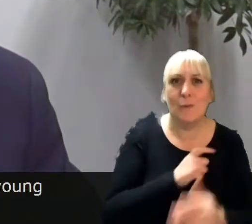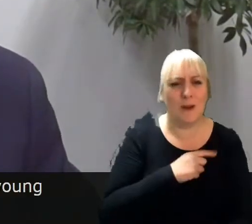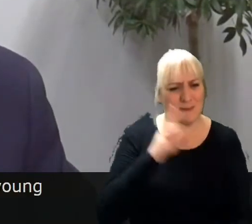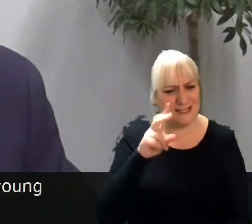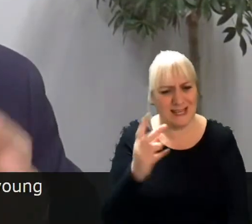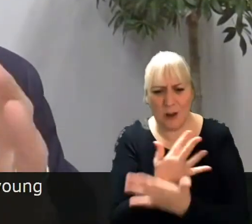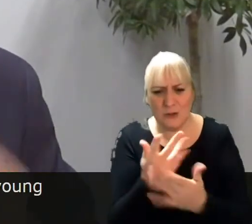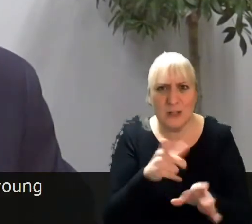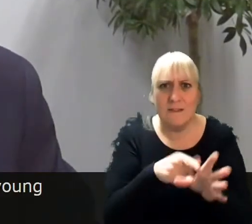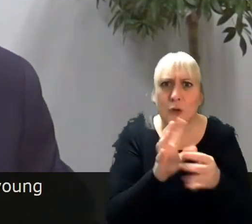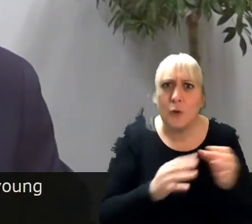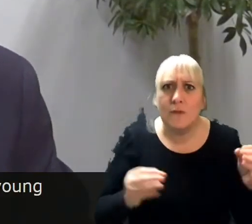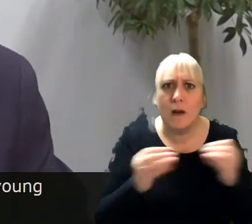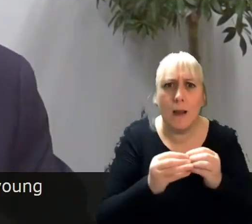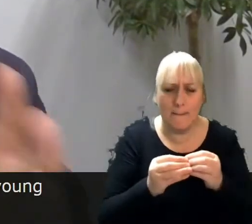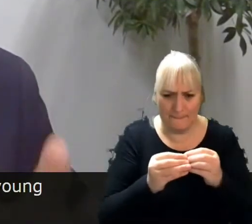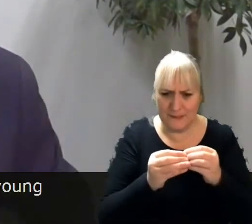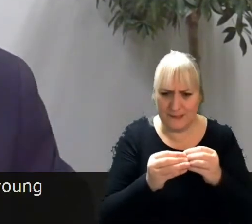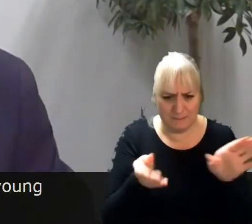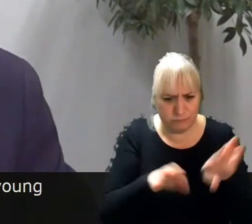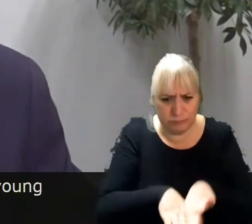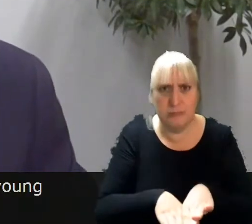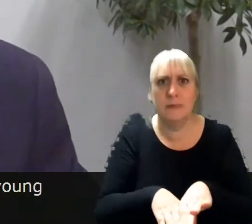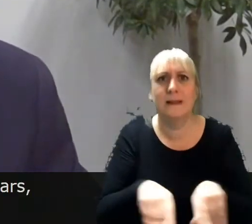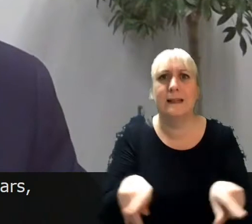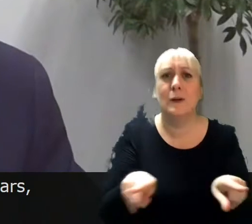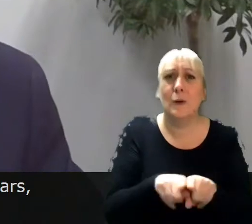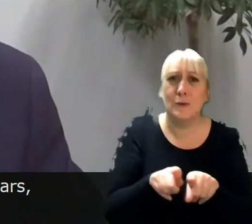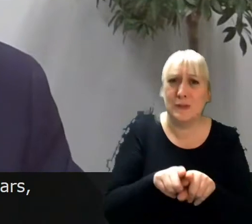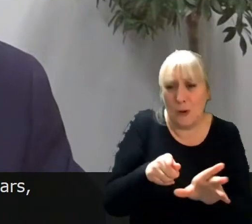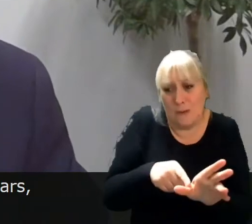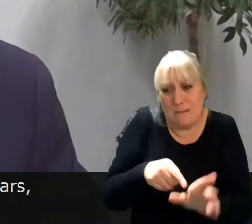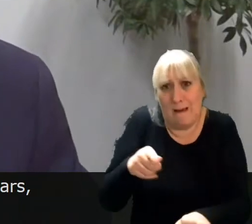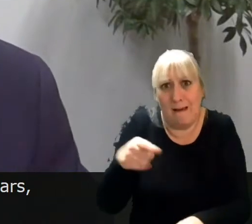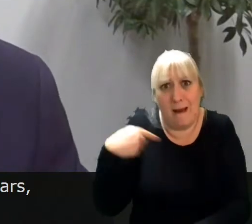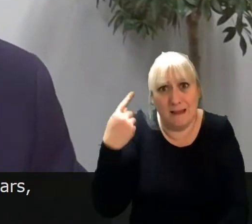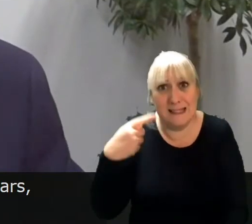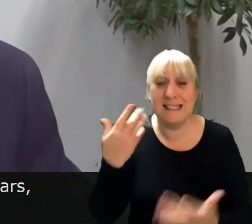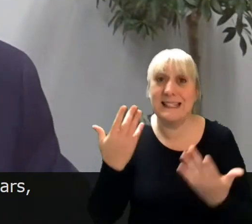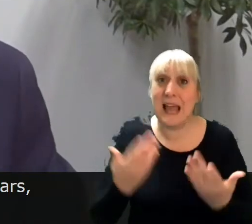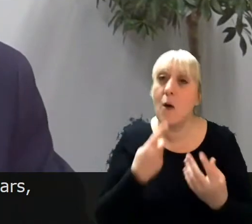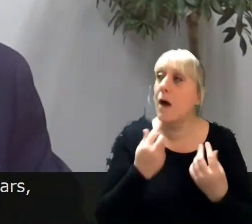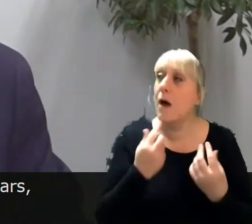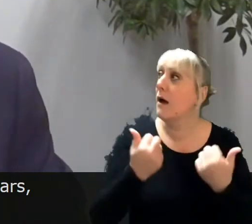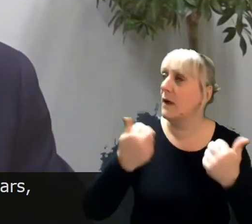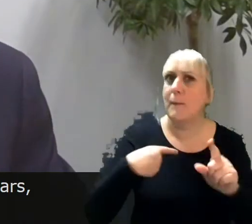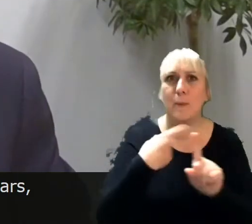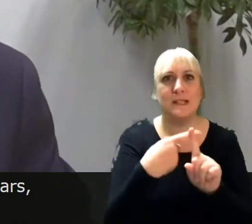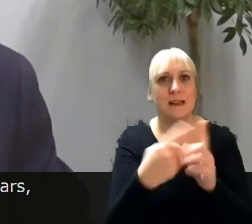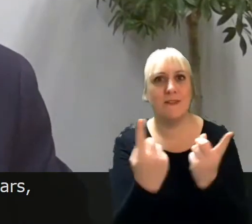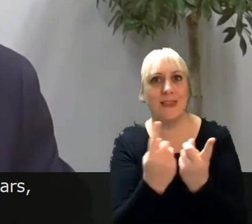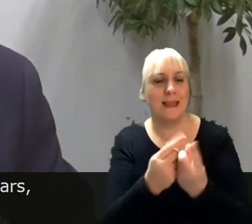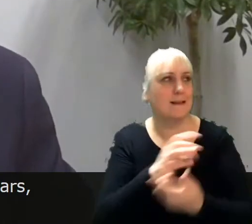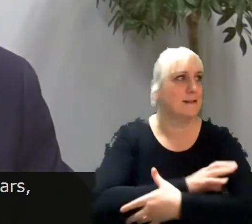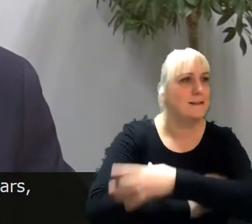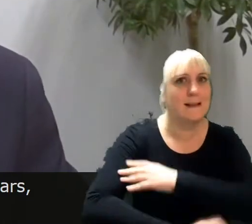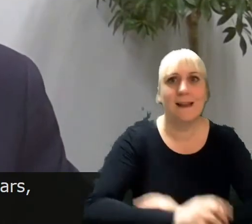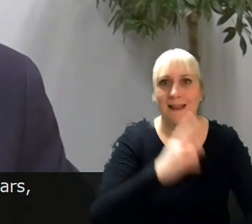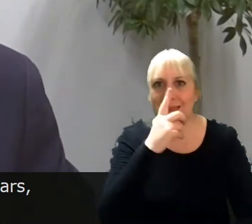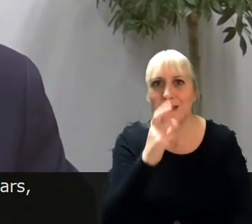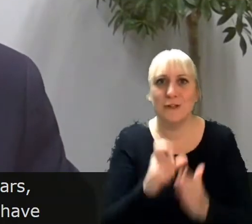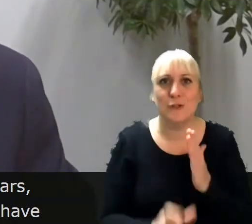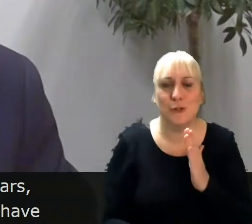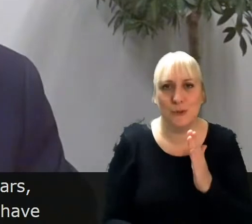big issues. More than 110,000 young Londoners now have constructive things to do. And let me tell you some good news. I'm not